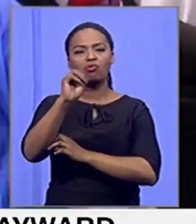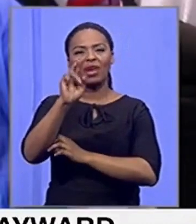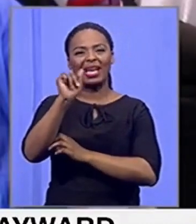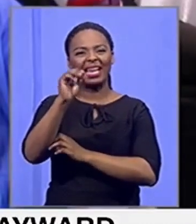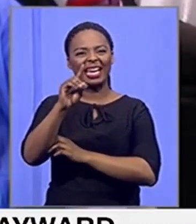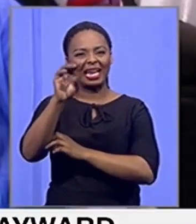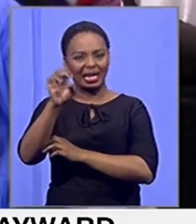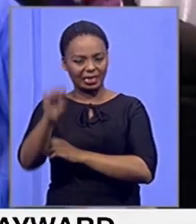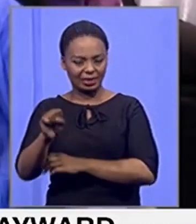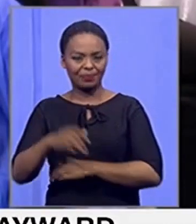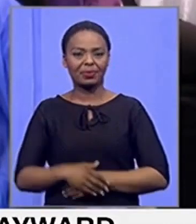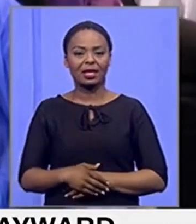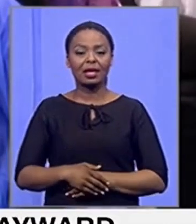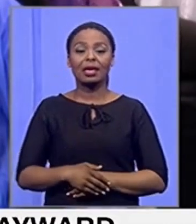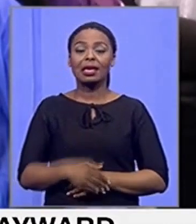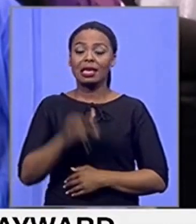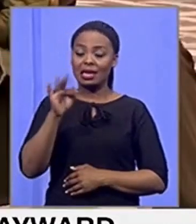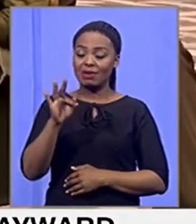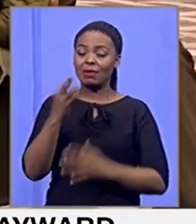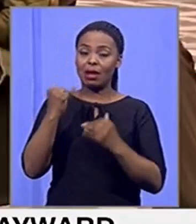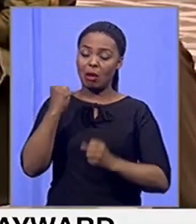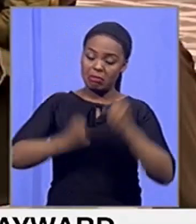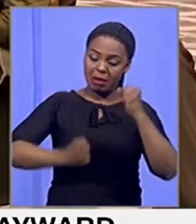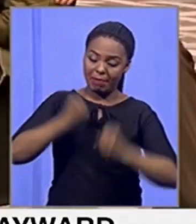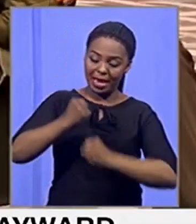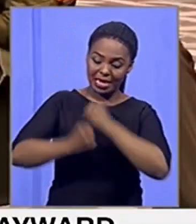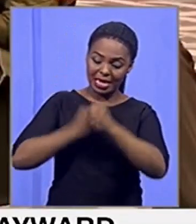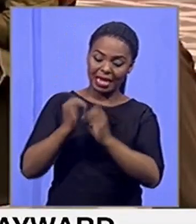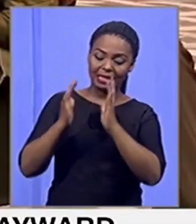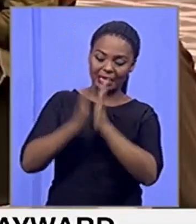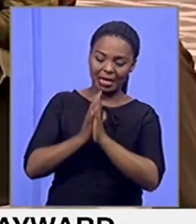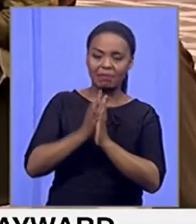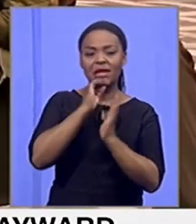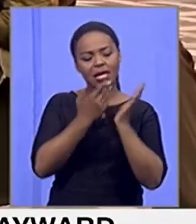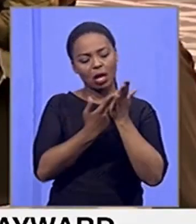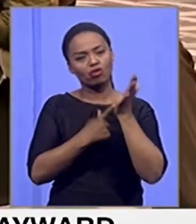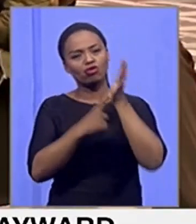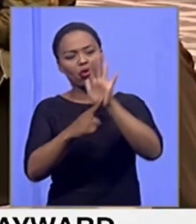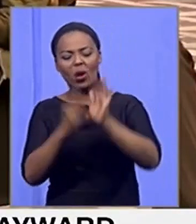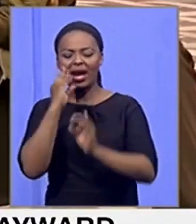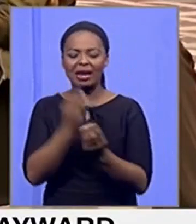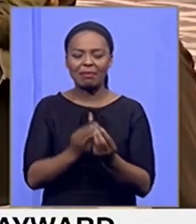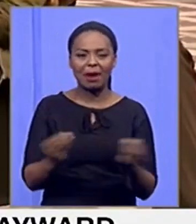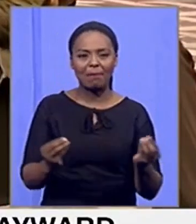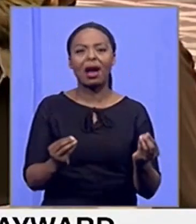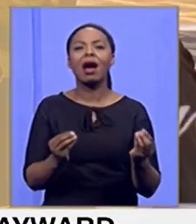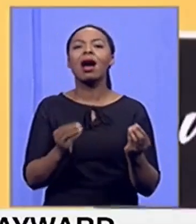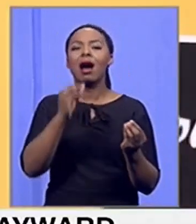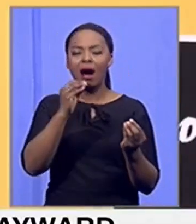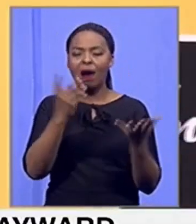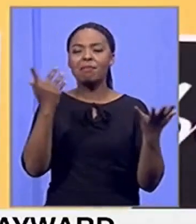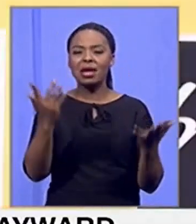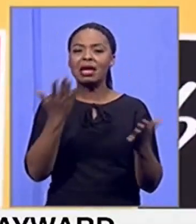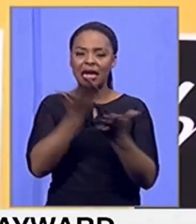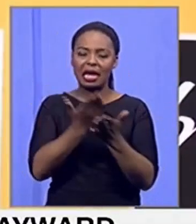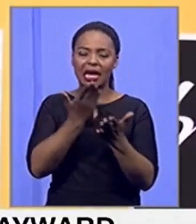10 a ona se se etsa gore o ka tla go ntšha ditlogolwana gore no wena o dwa matha